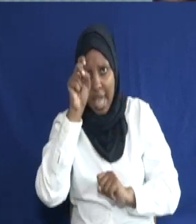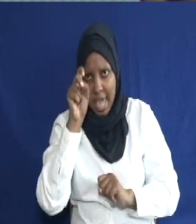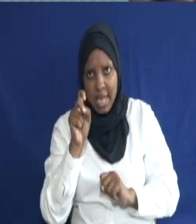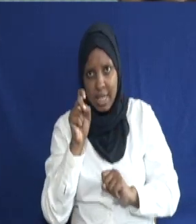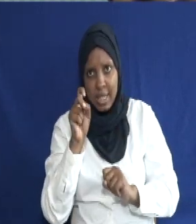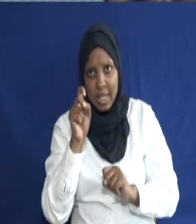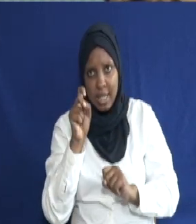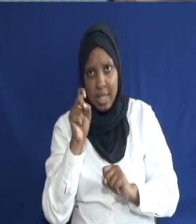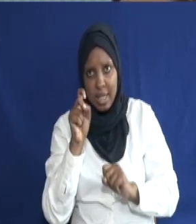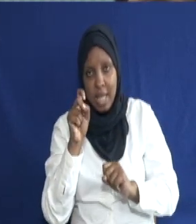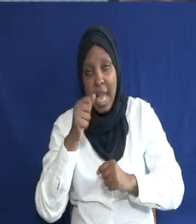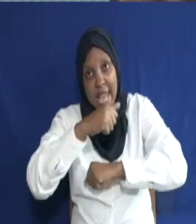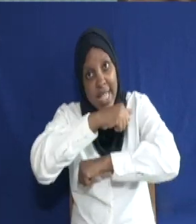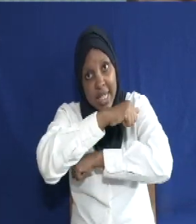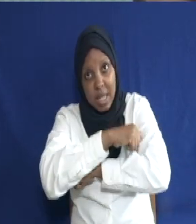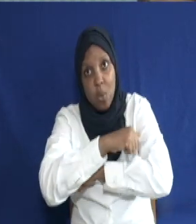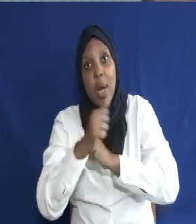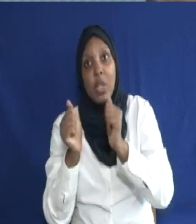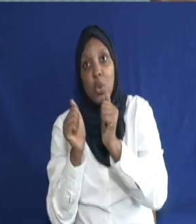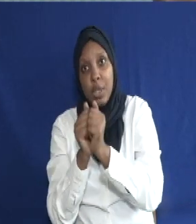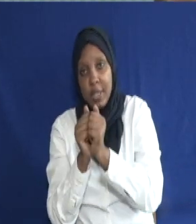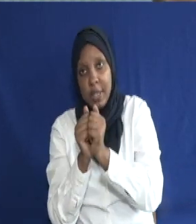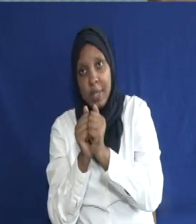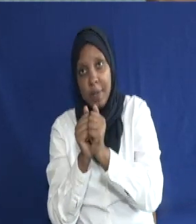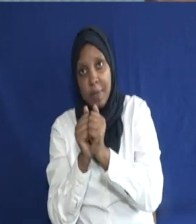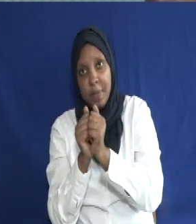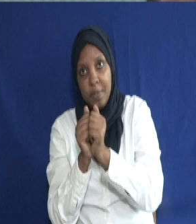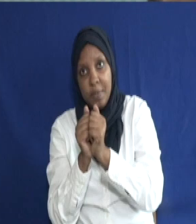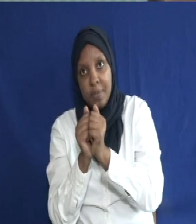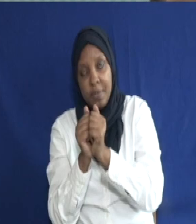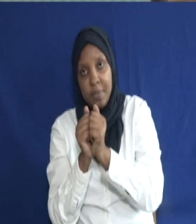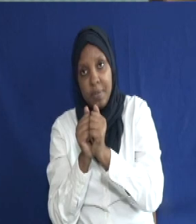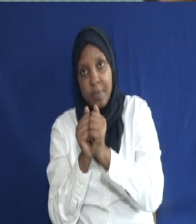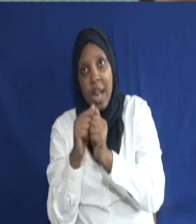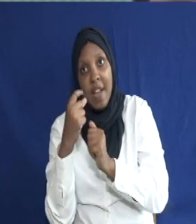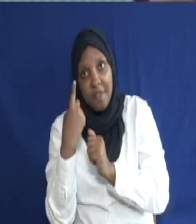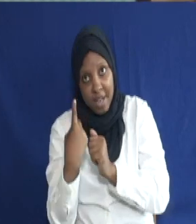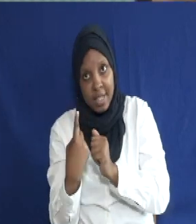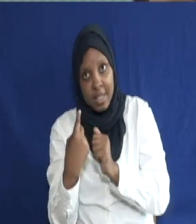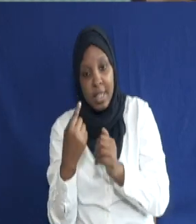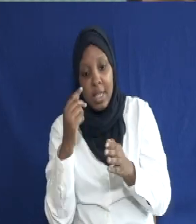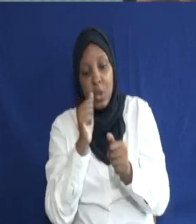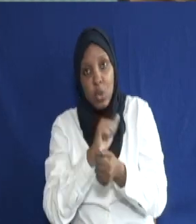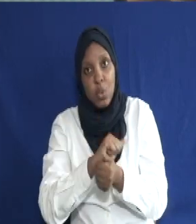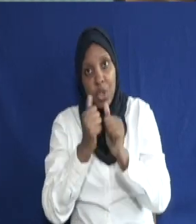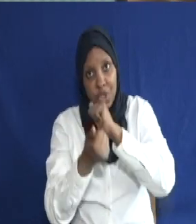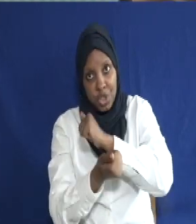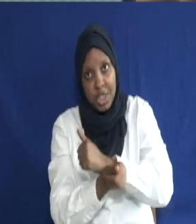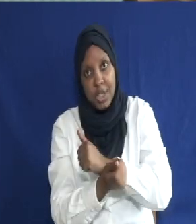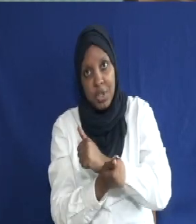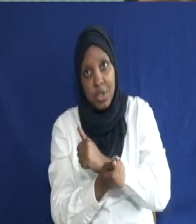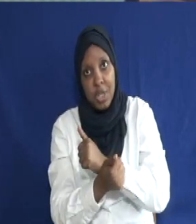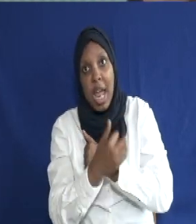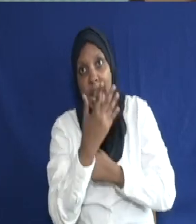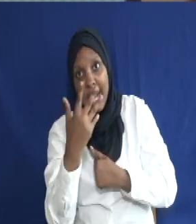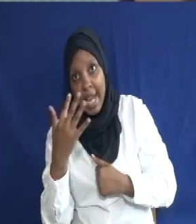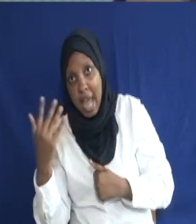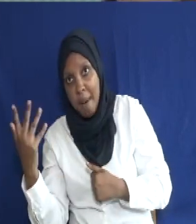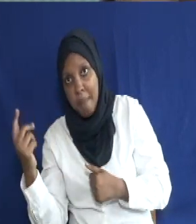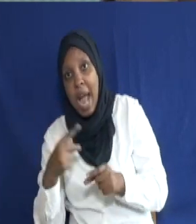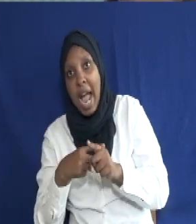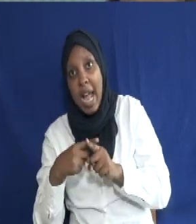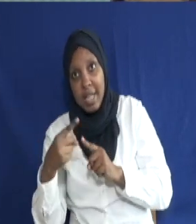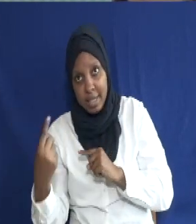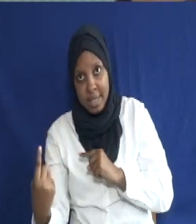First, we have to change number 100 to the base of 10. Then